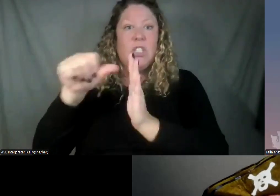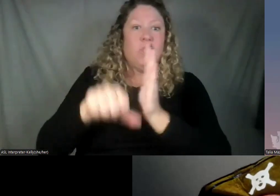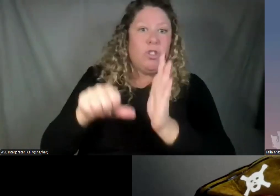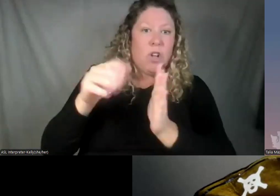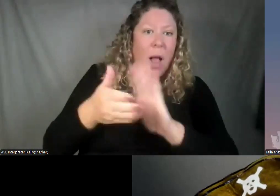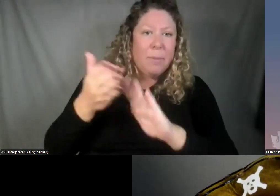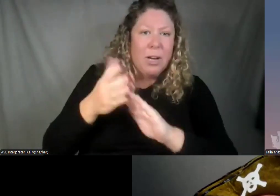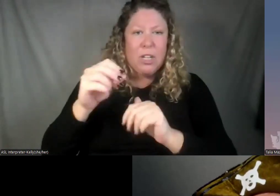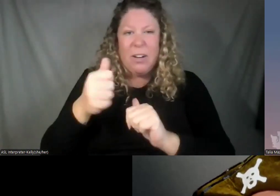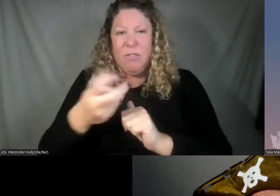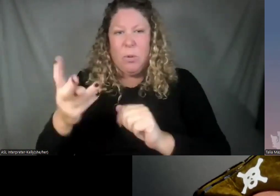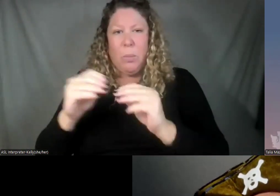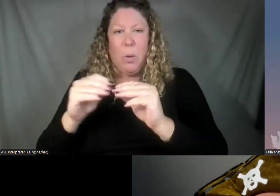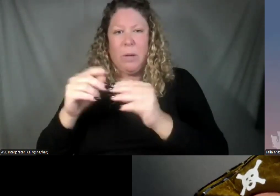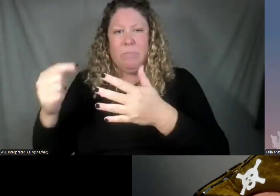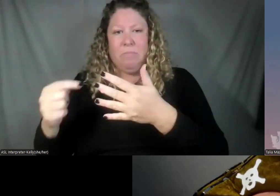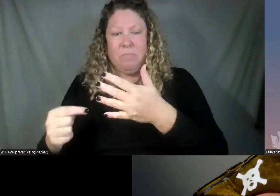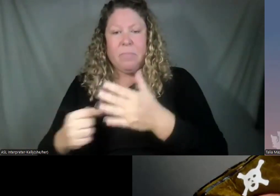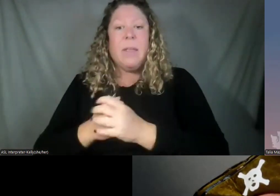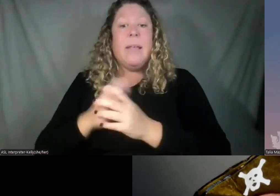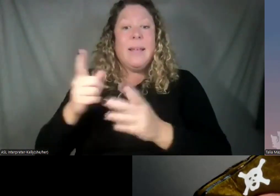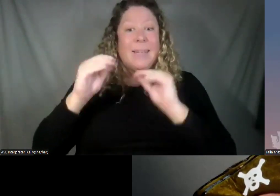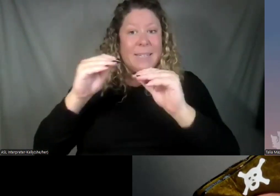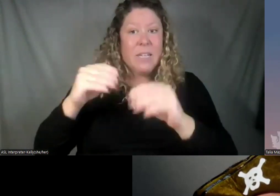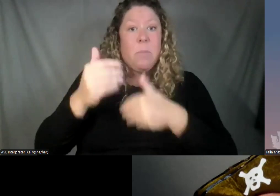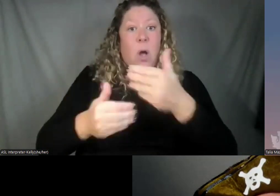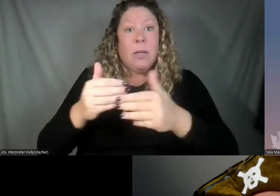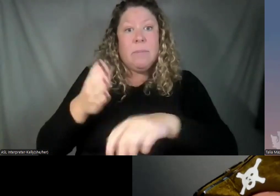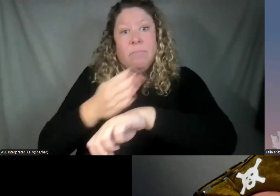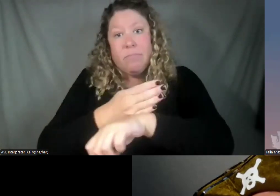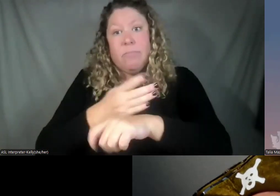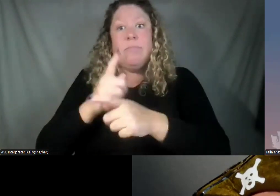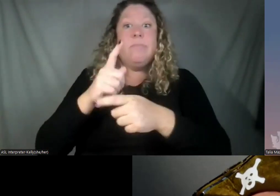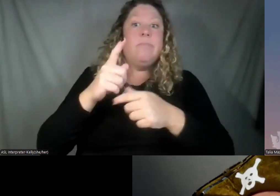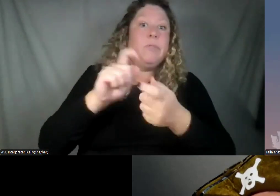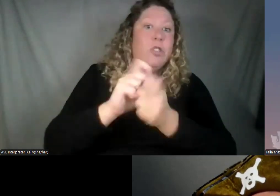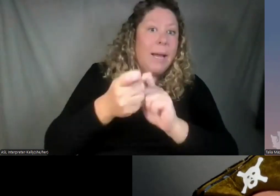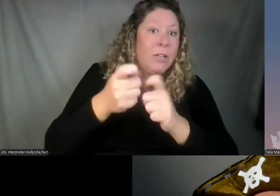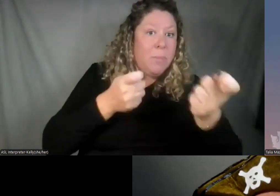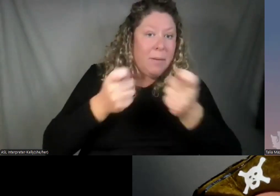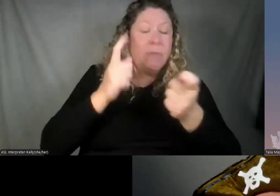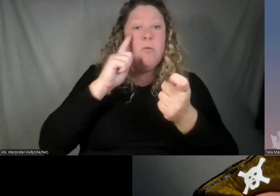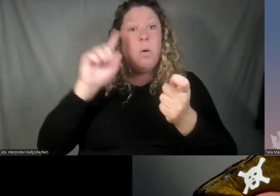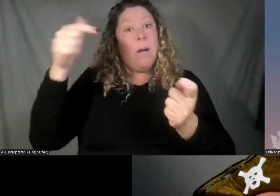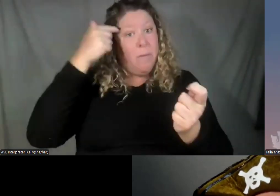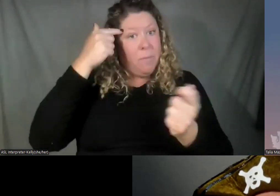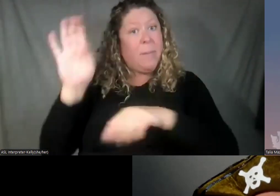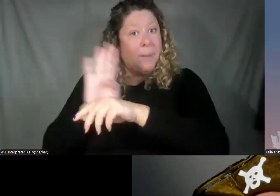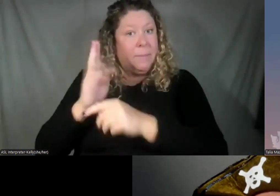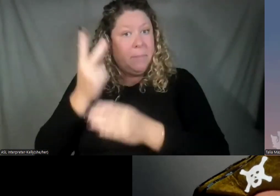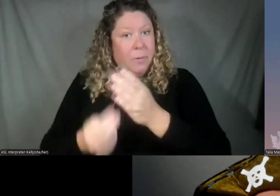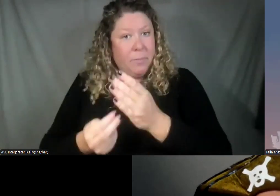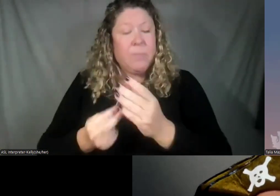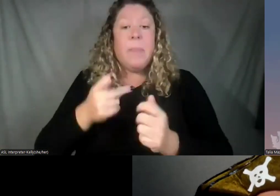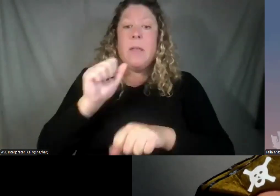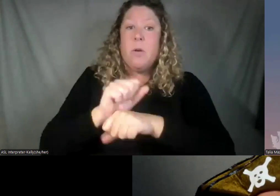operations. He also teaches process improvement, project management, change management for government and business. Eric has worked with